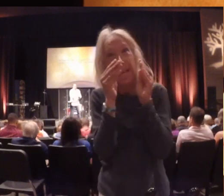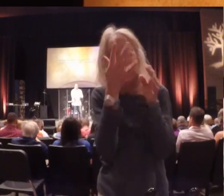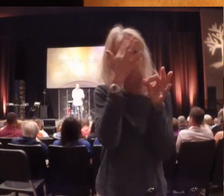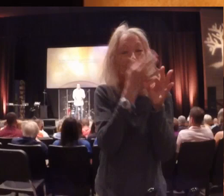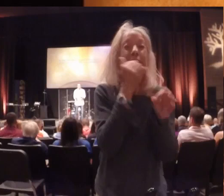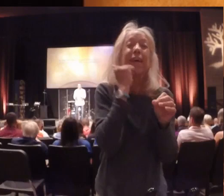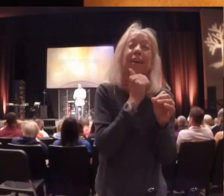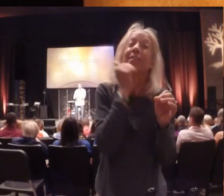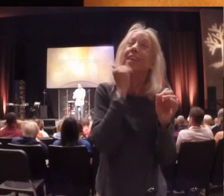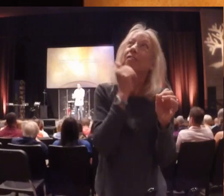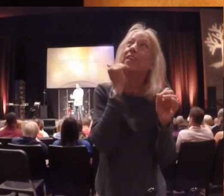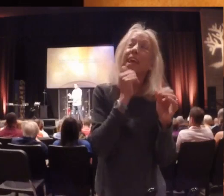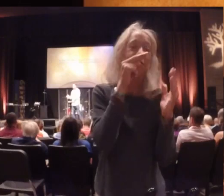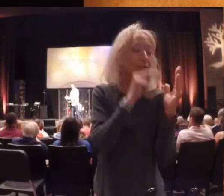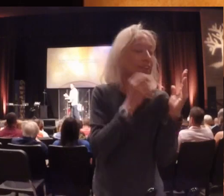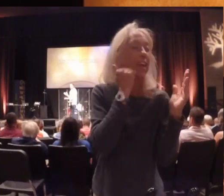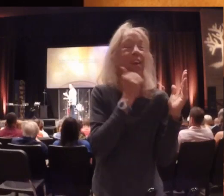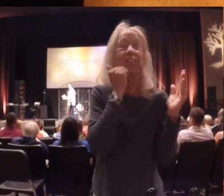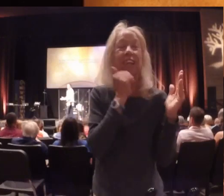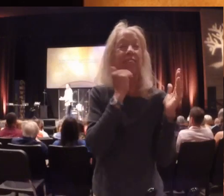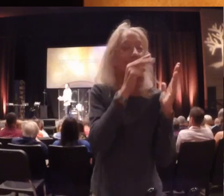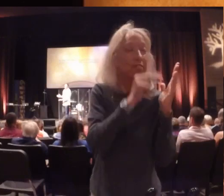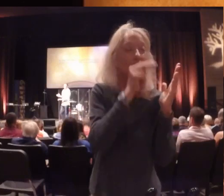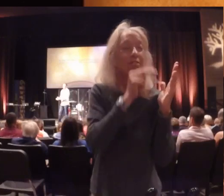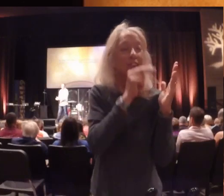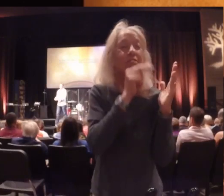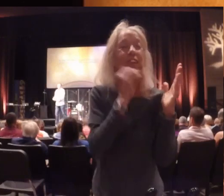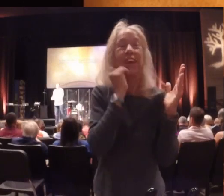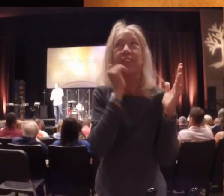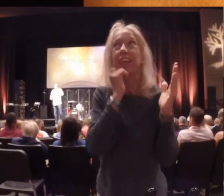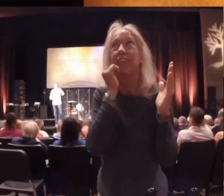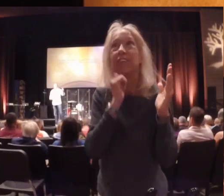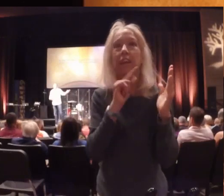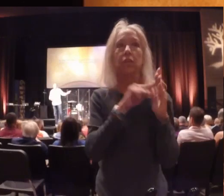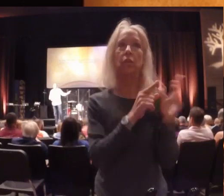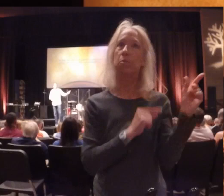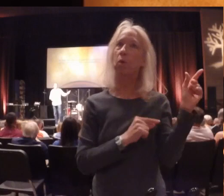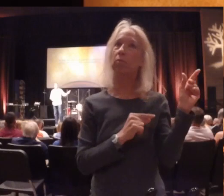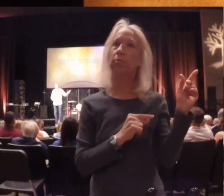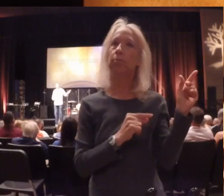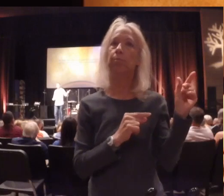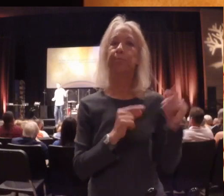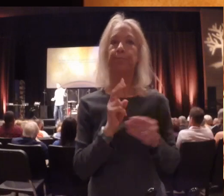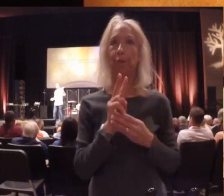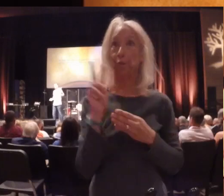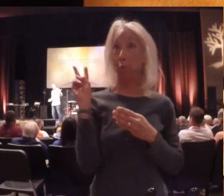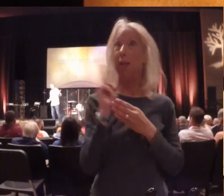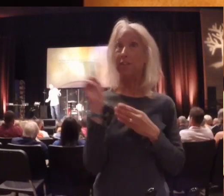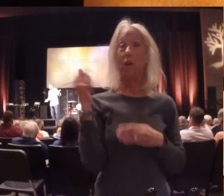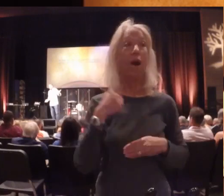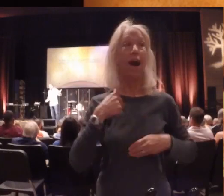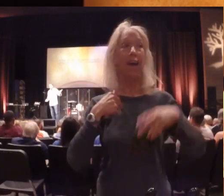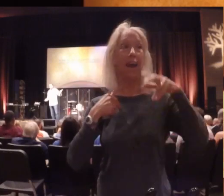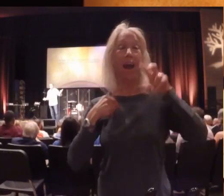getting a small plan, and just being faithful every day and showing your faith so God can show his faithfulness. A couple weeks